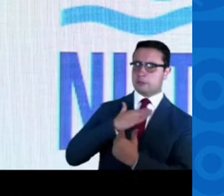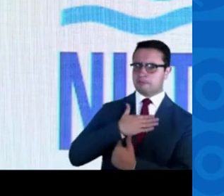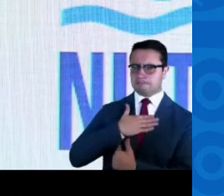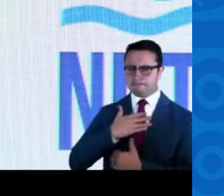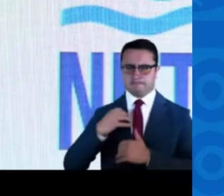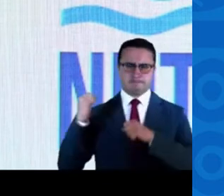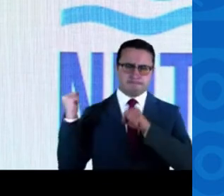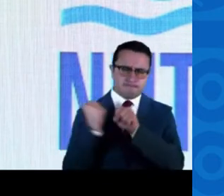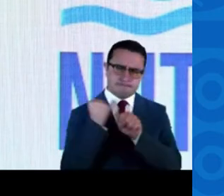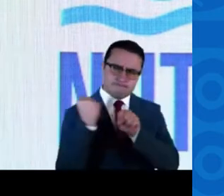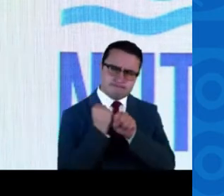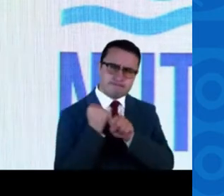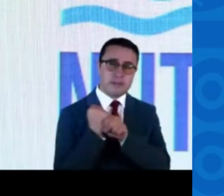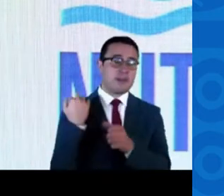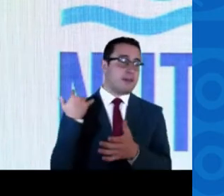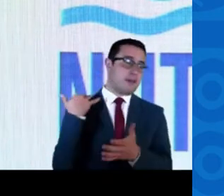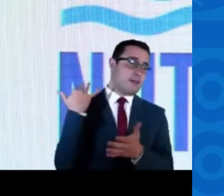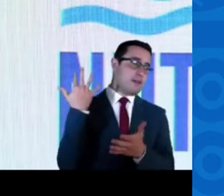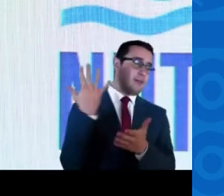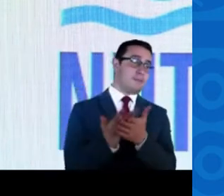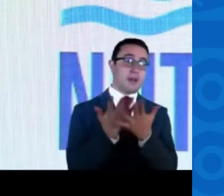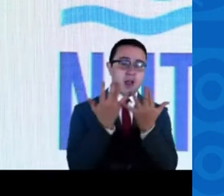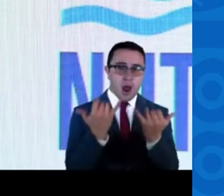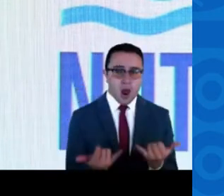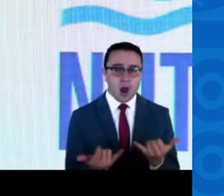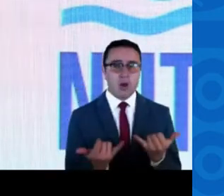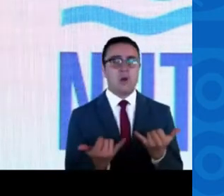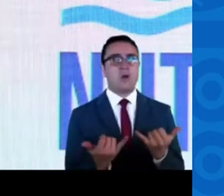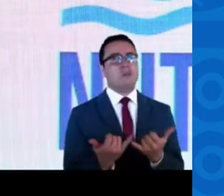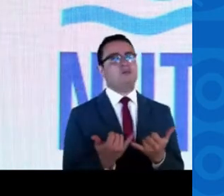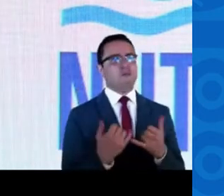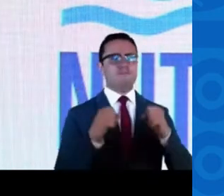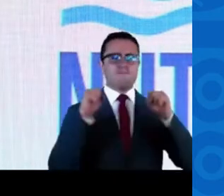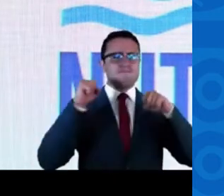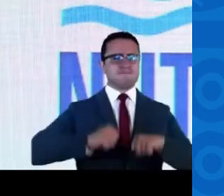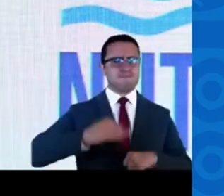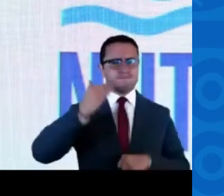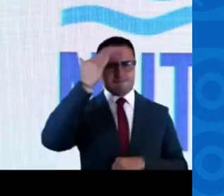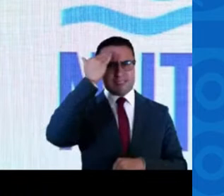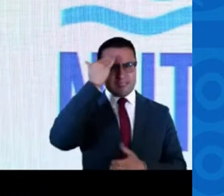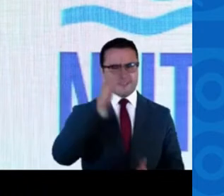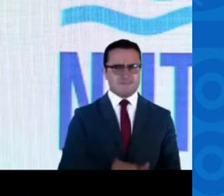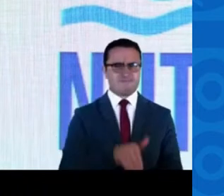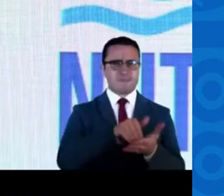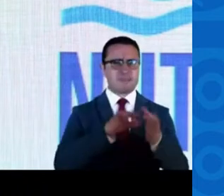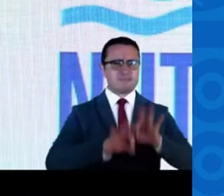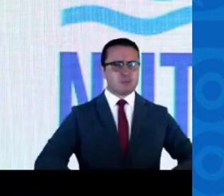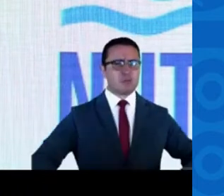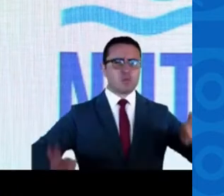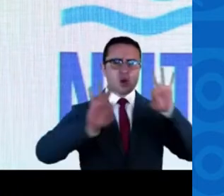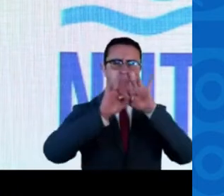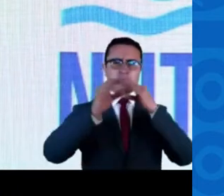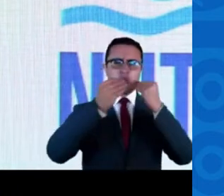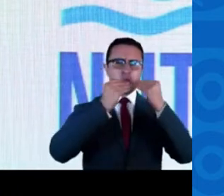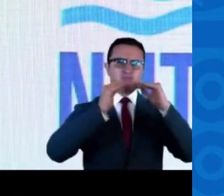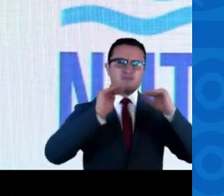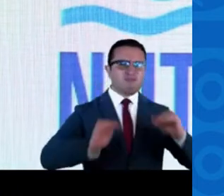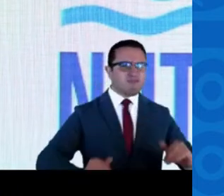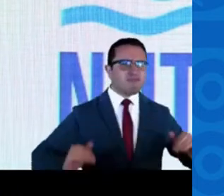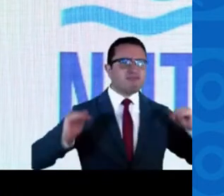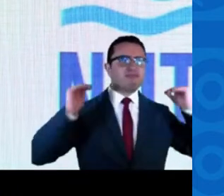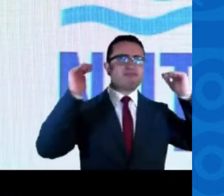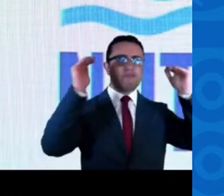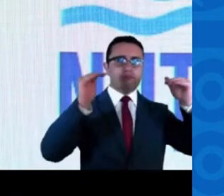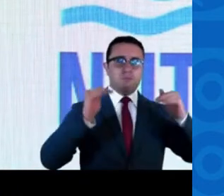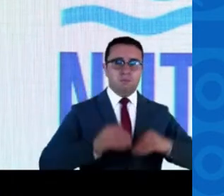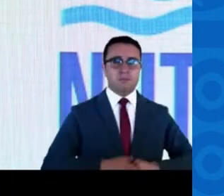was based on that invitation that we started to work. And we were completely convinced that the first thing that we had to do was